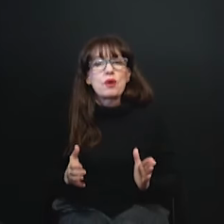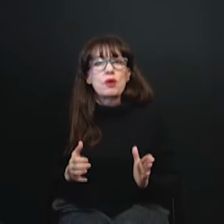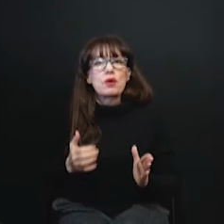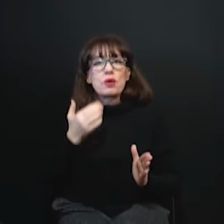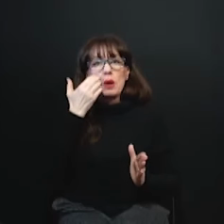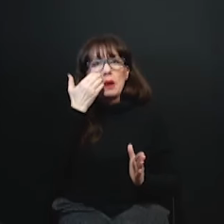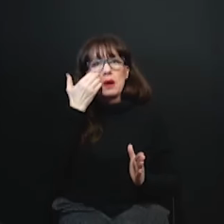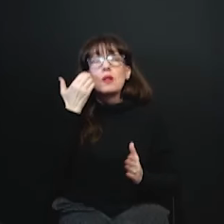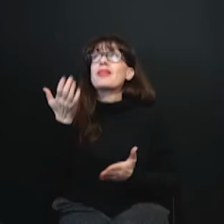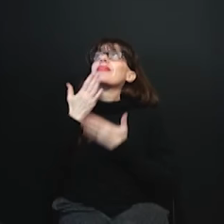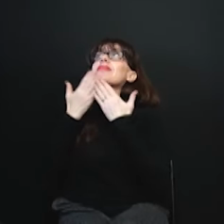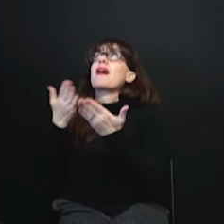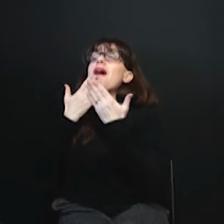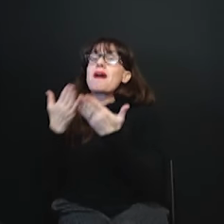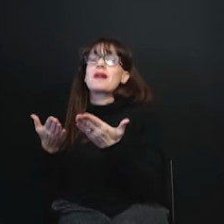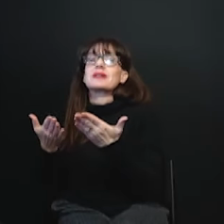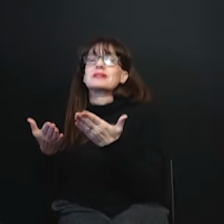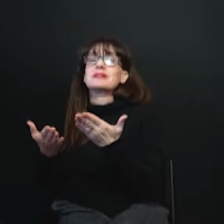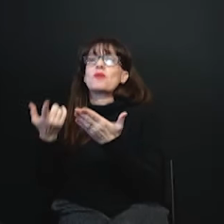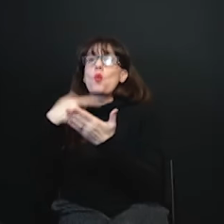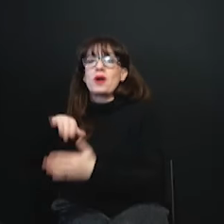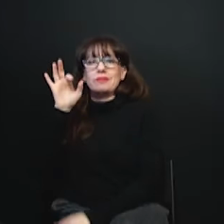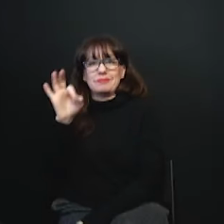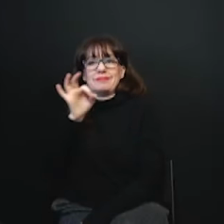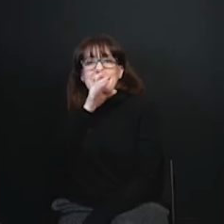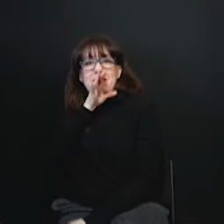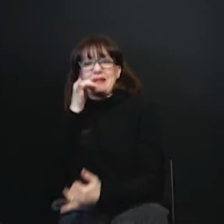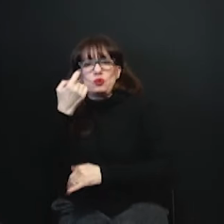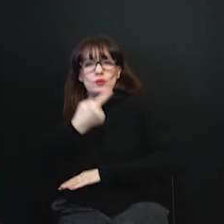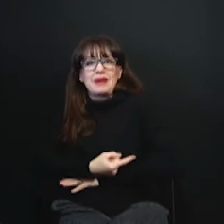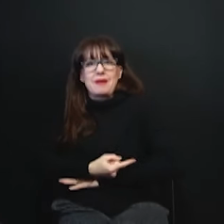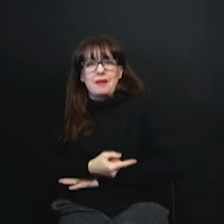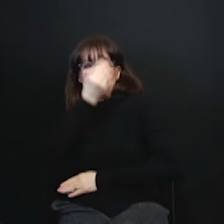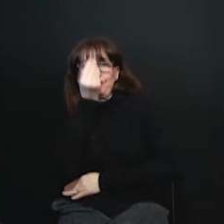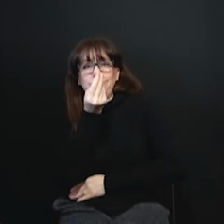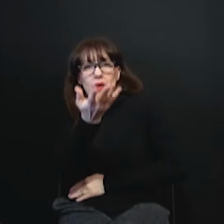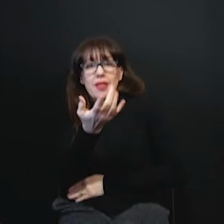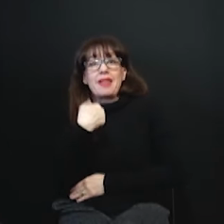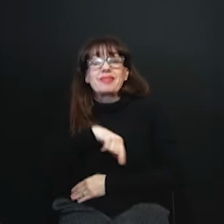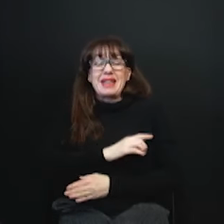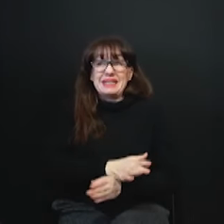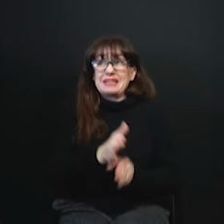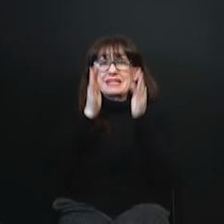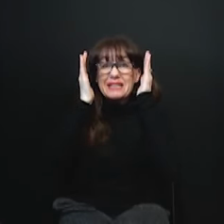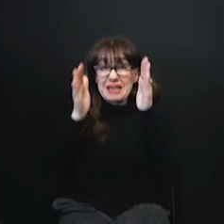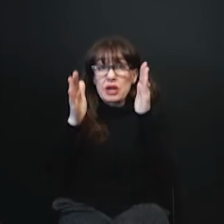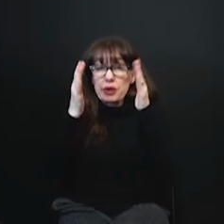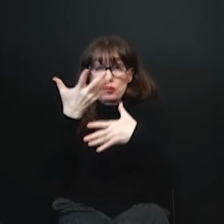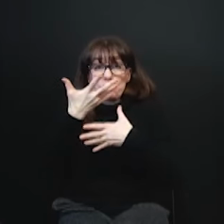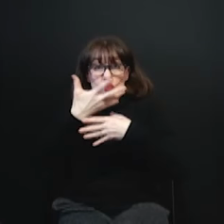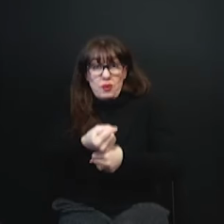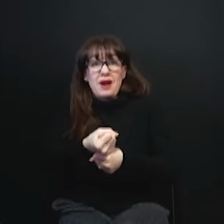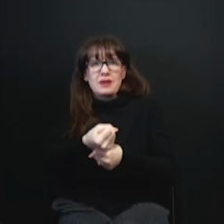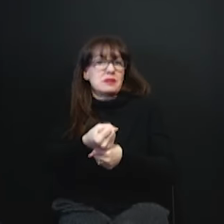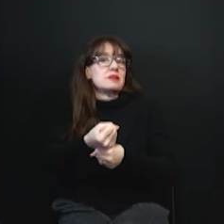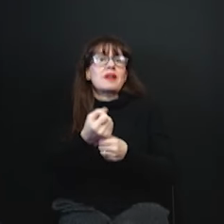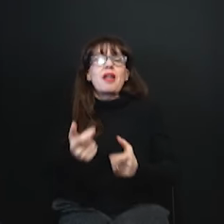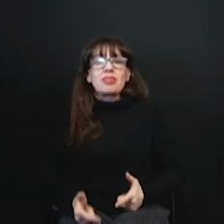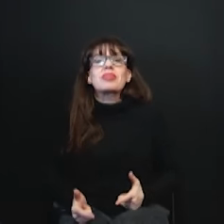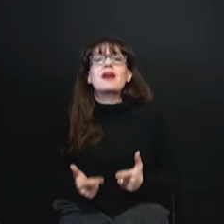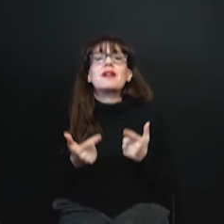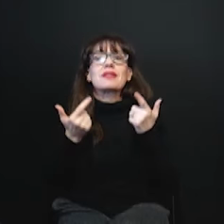give you thanks for what you are speaking. Let us hear, let us trust, and let us live